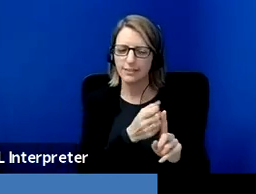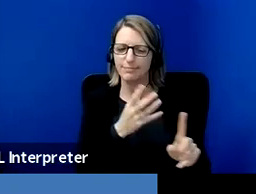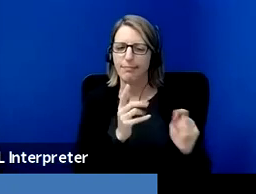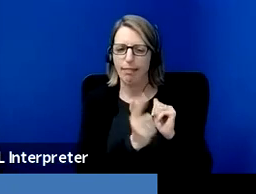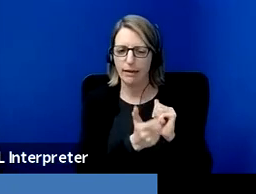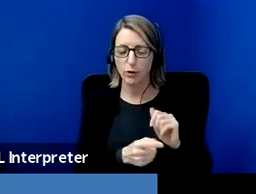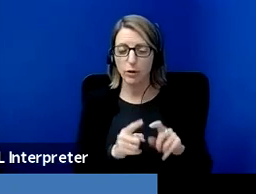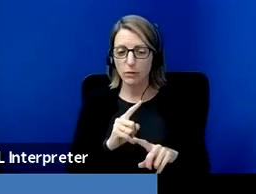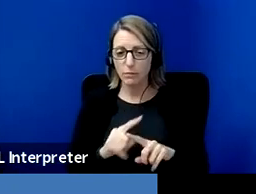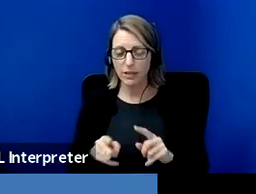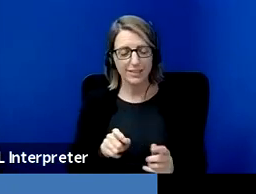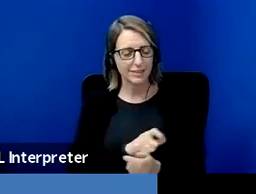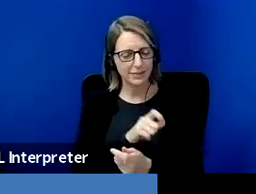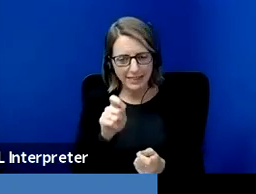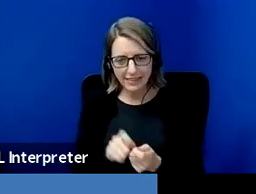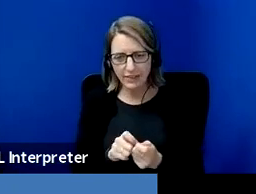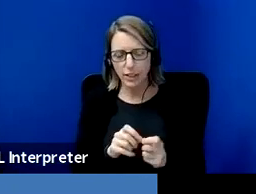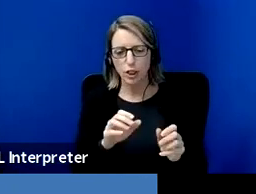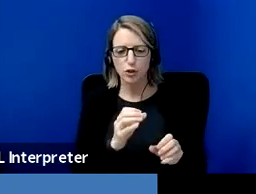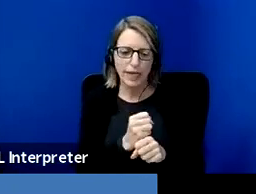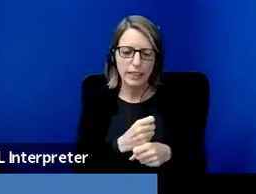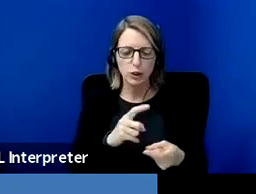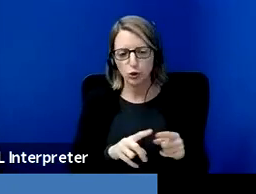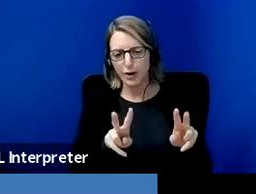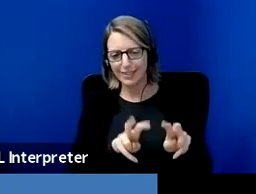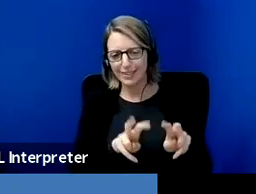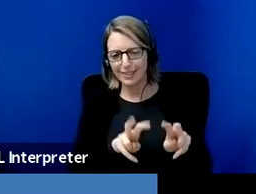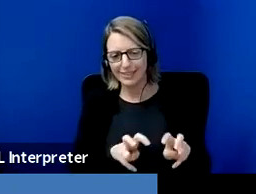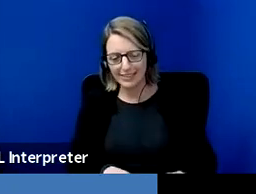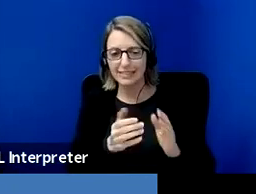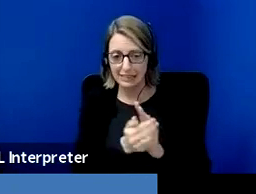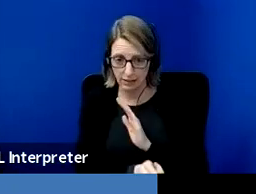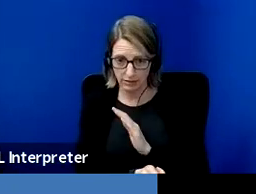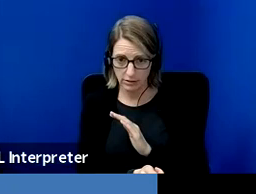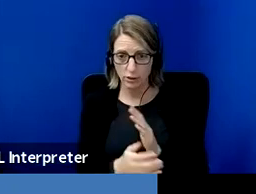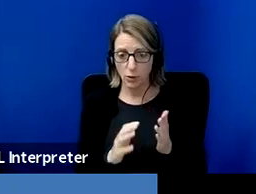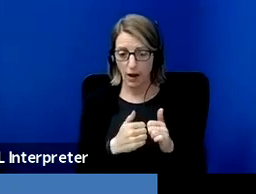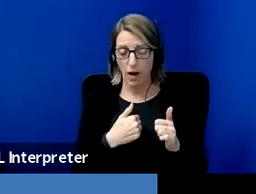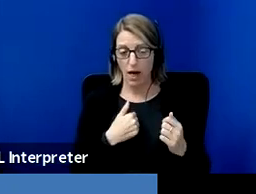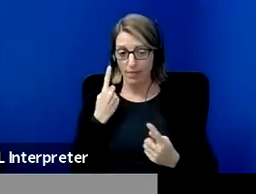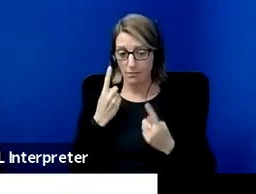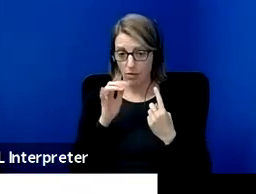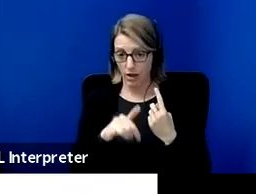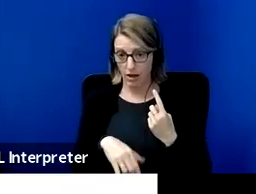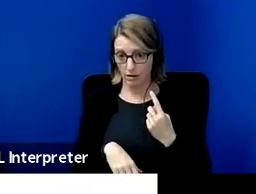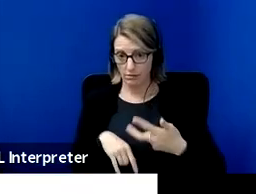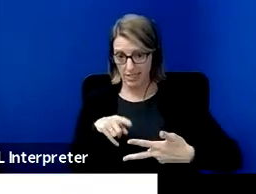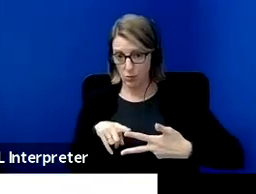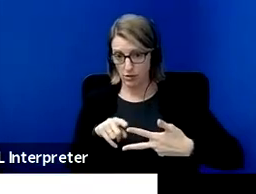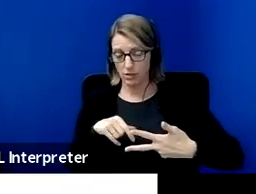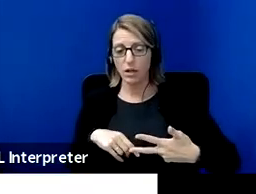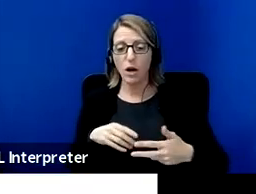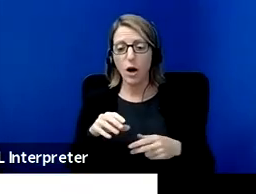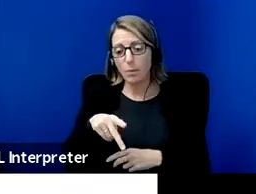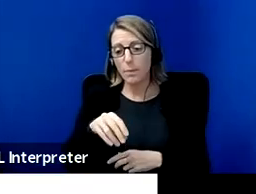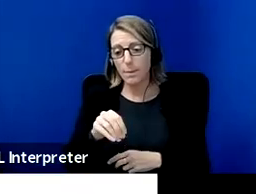are specific things that are created to assess skills. So the way I think about this is post-student work is a way that